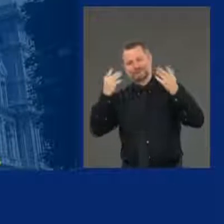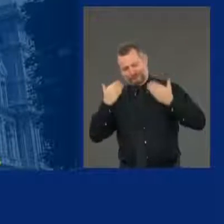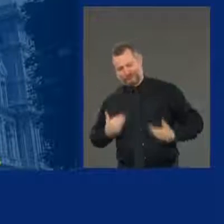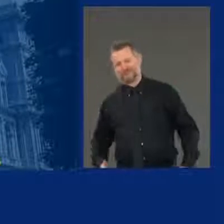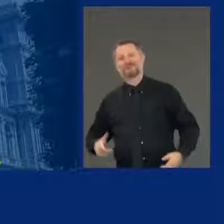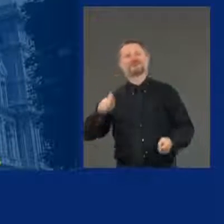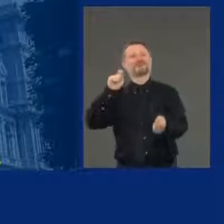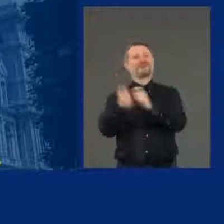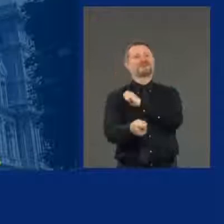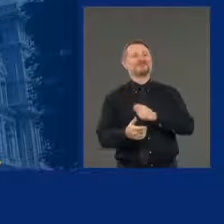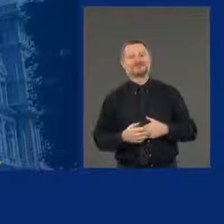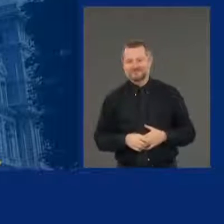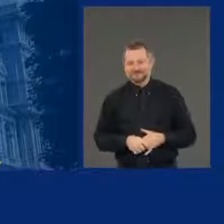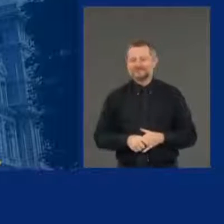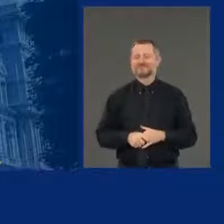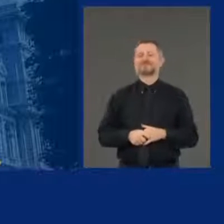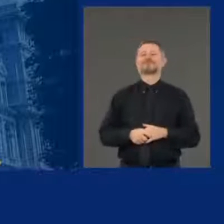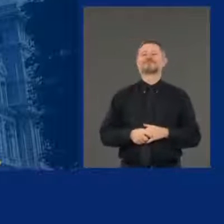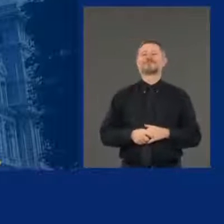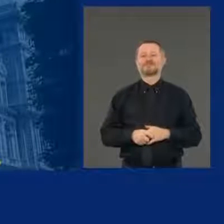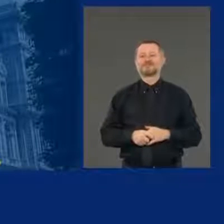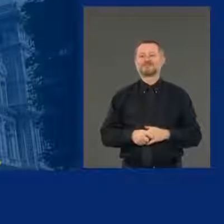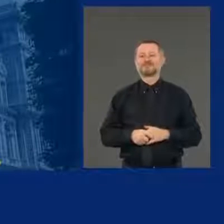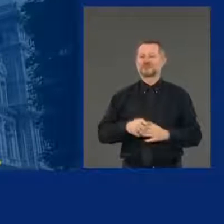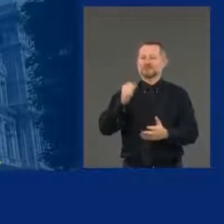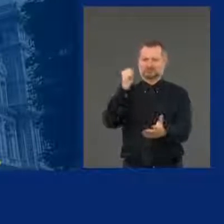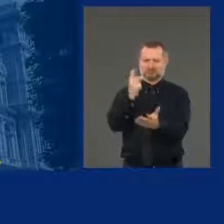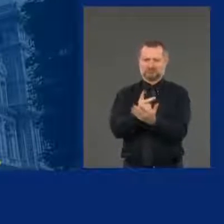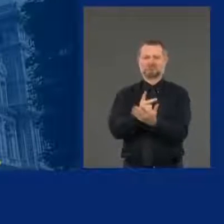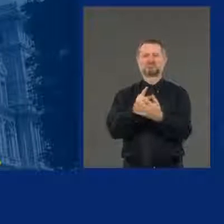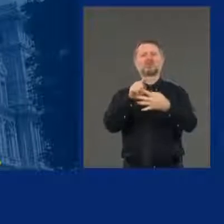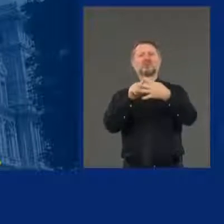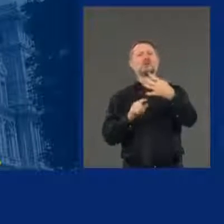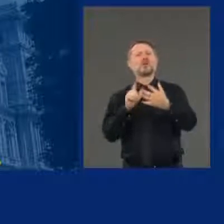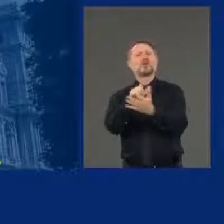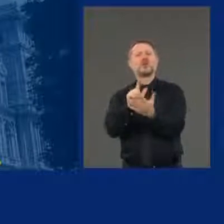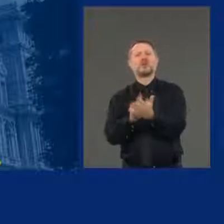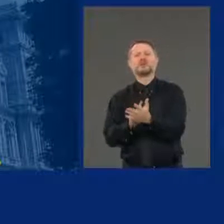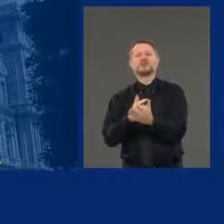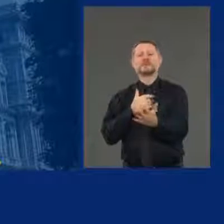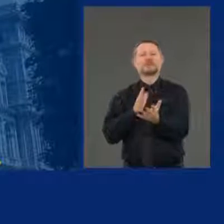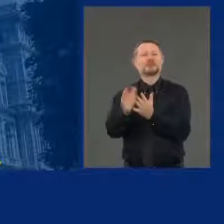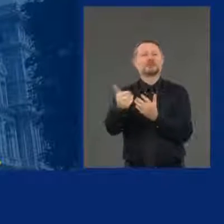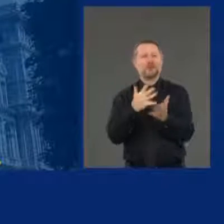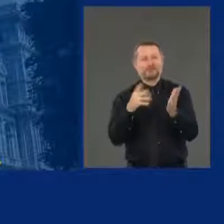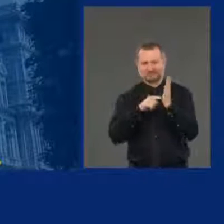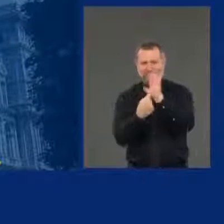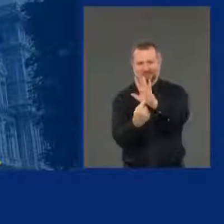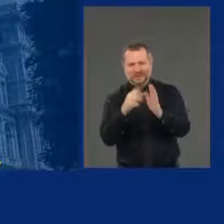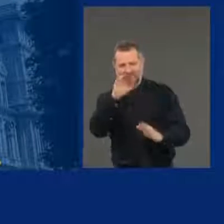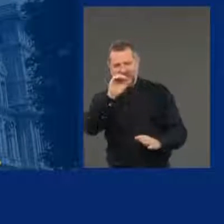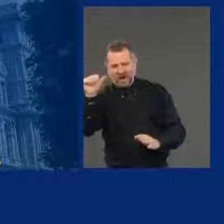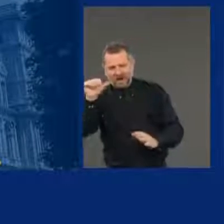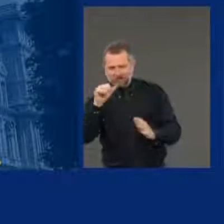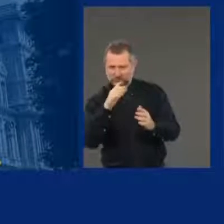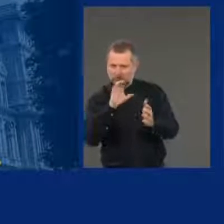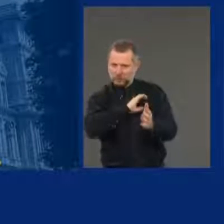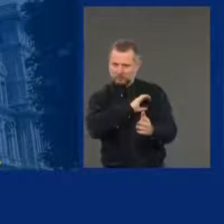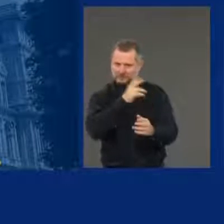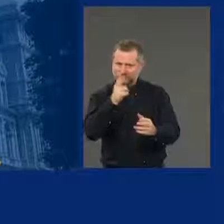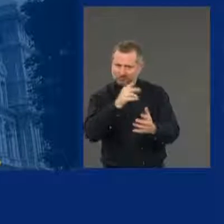modality. We passed a number of laws, Transparency of Records 58, banning chokeholds, the Attorney General,